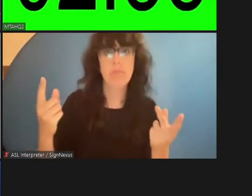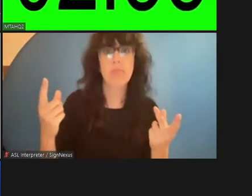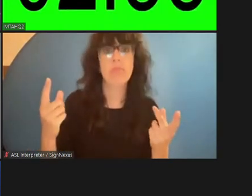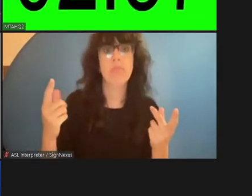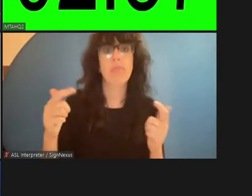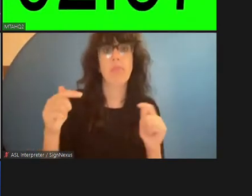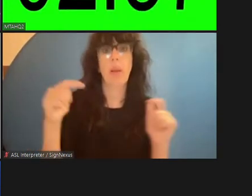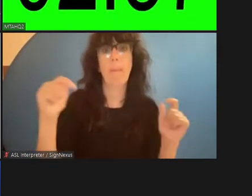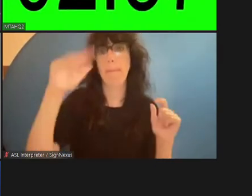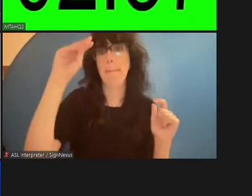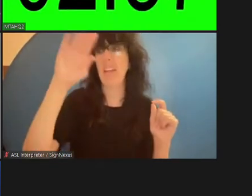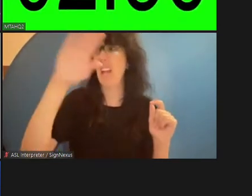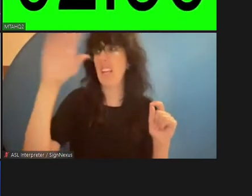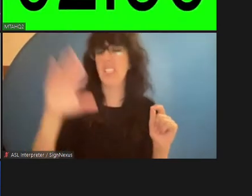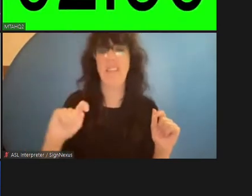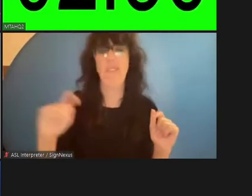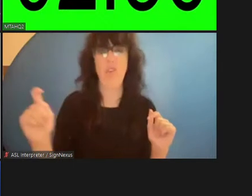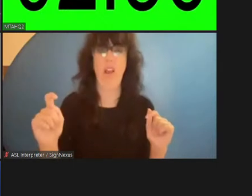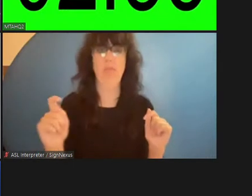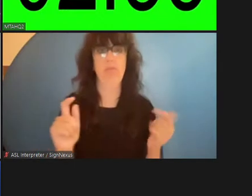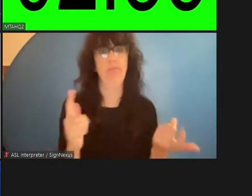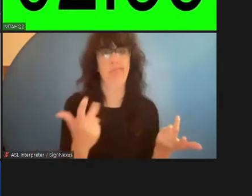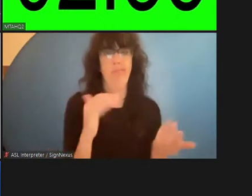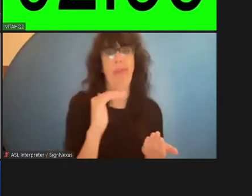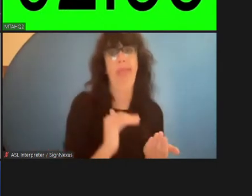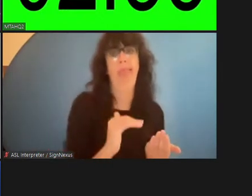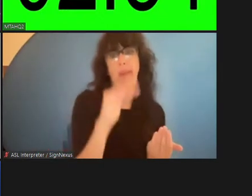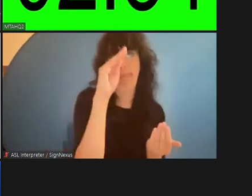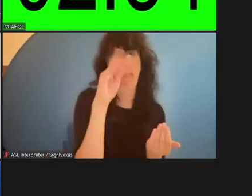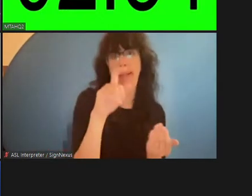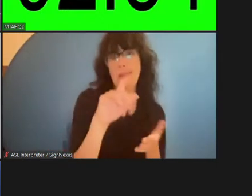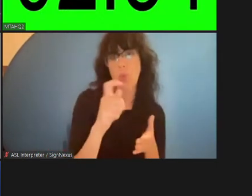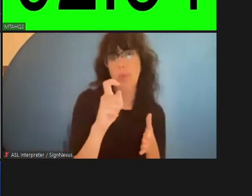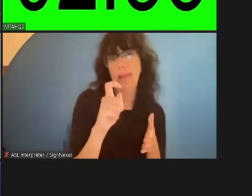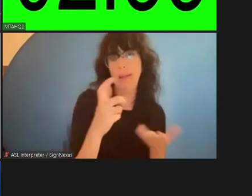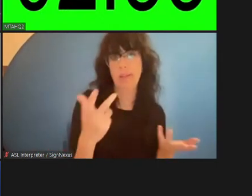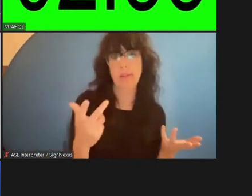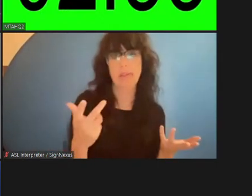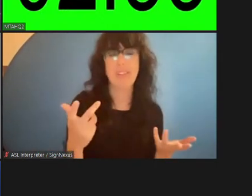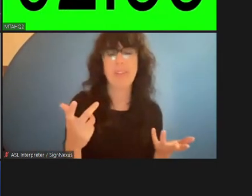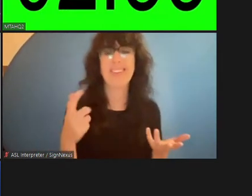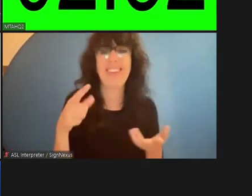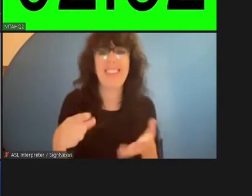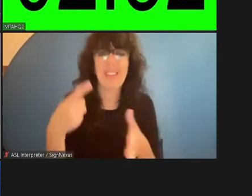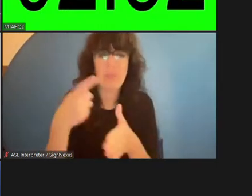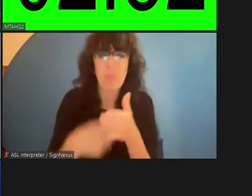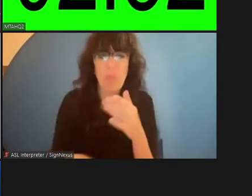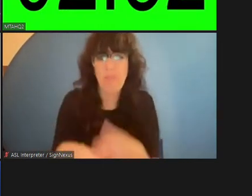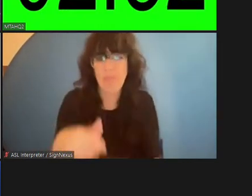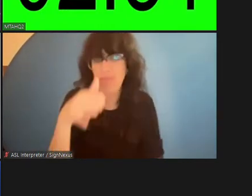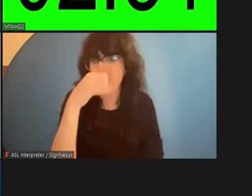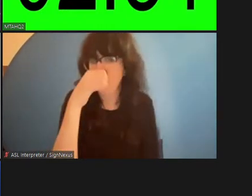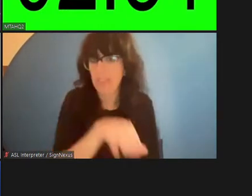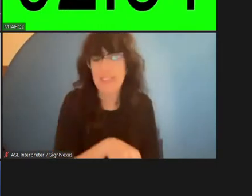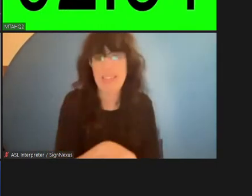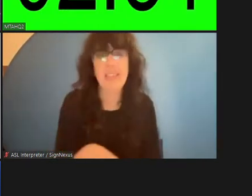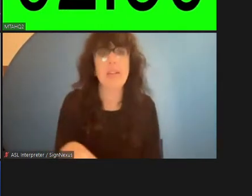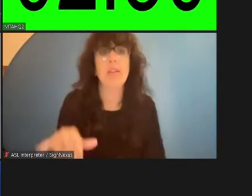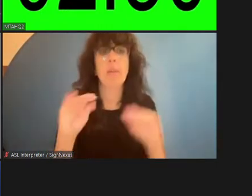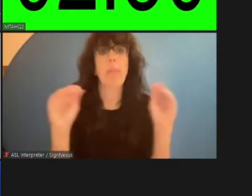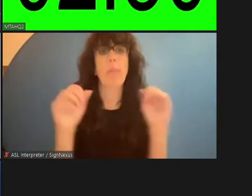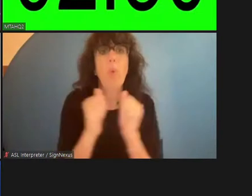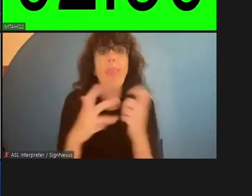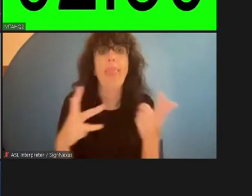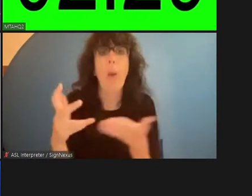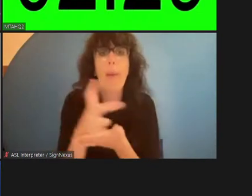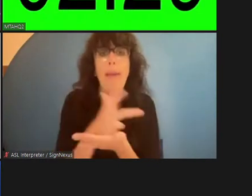get taxed little men have to get taxed same old thing this consistent pricing is ludicrous you got people with no income you got